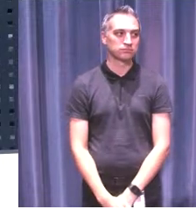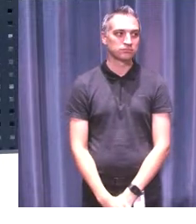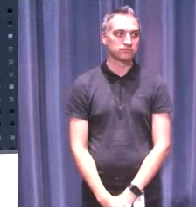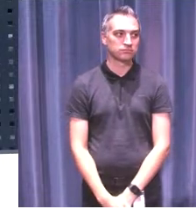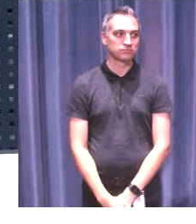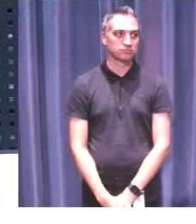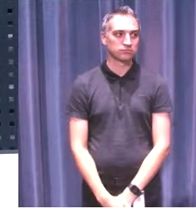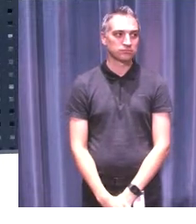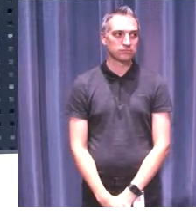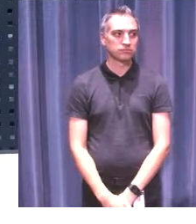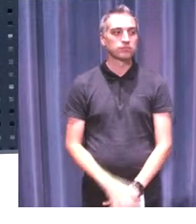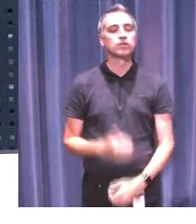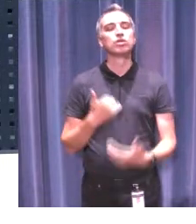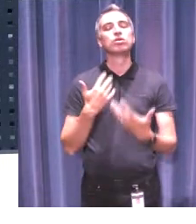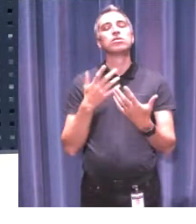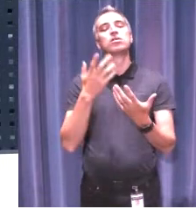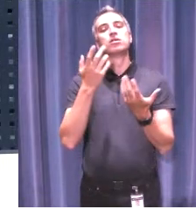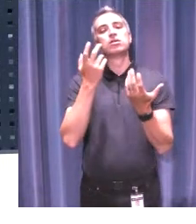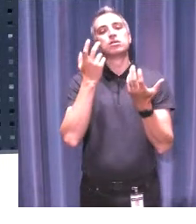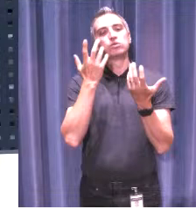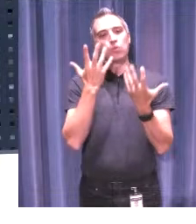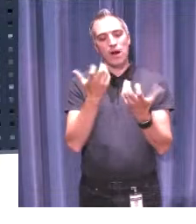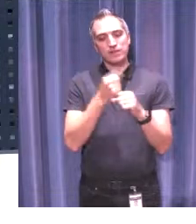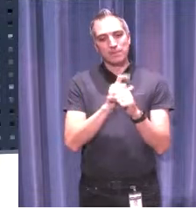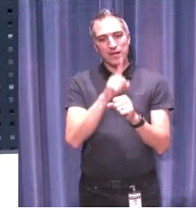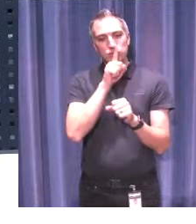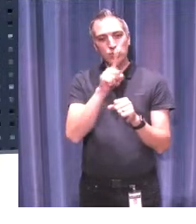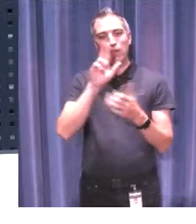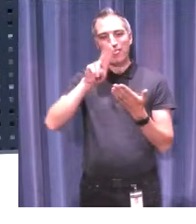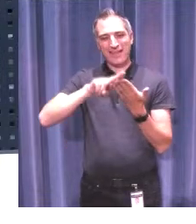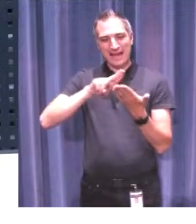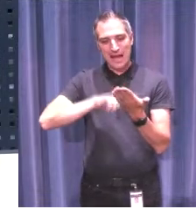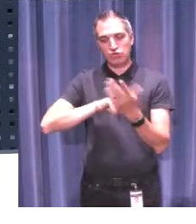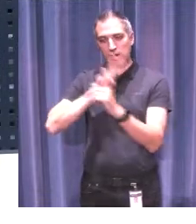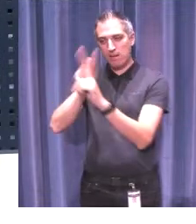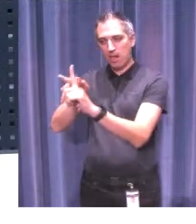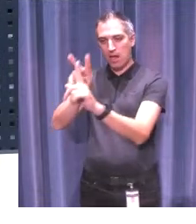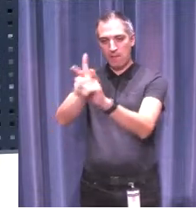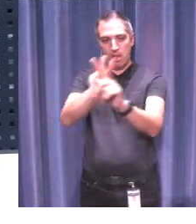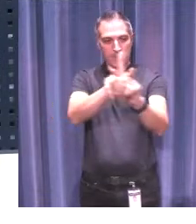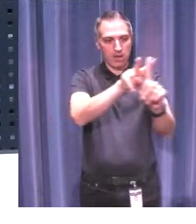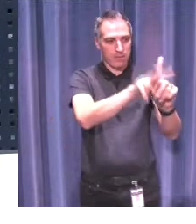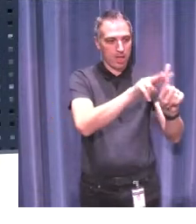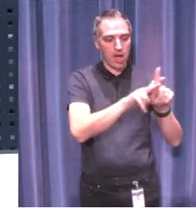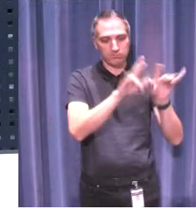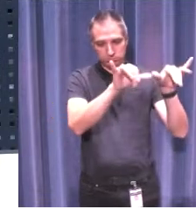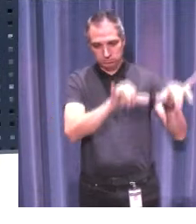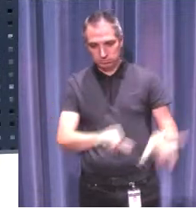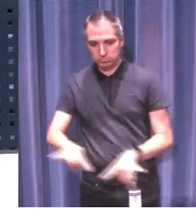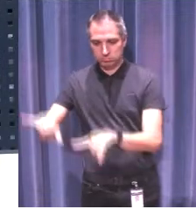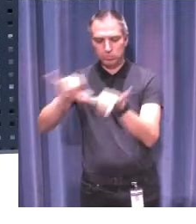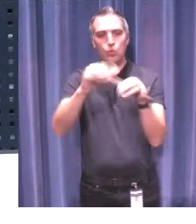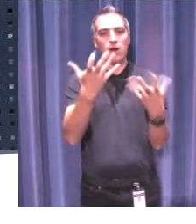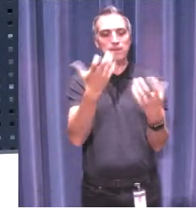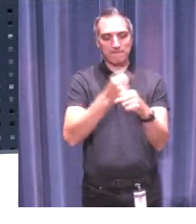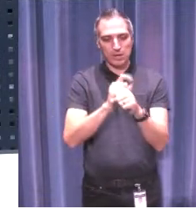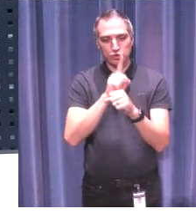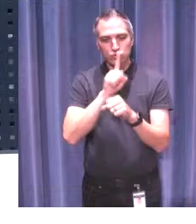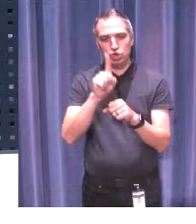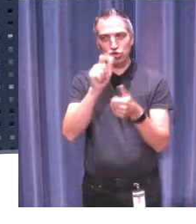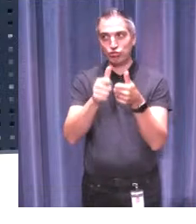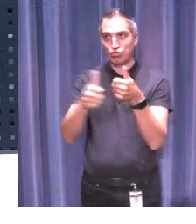the contract uniformly throughout the whole college. You want all the administrators to understand how to administer the